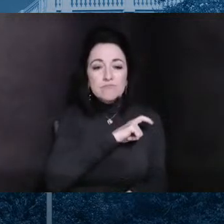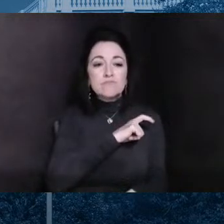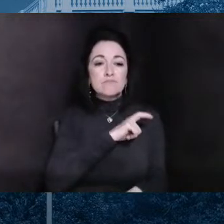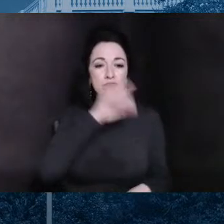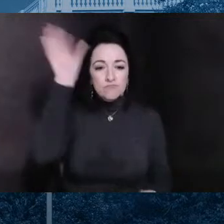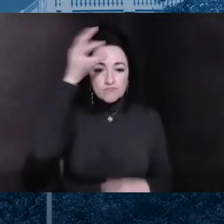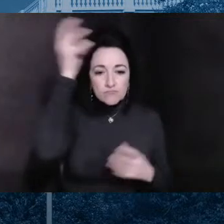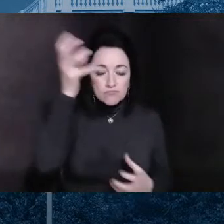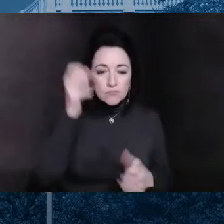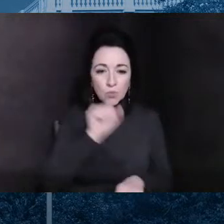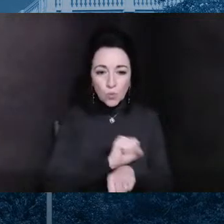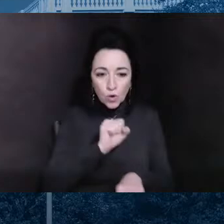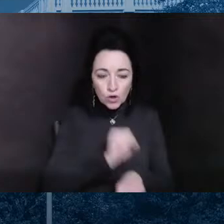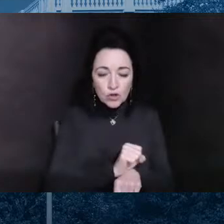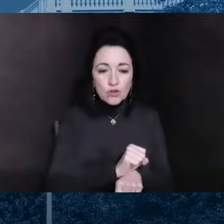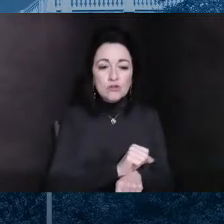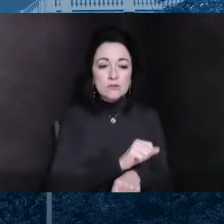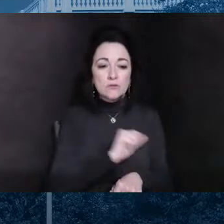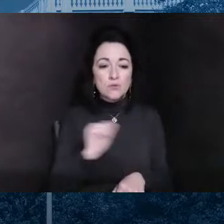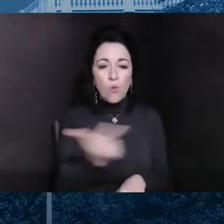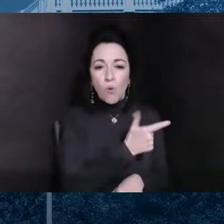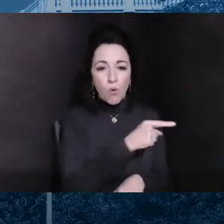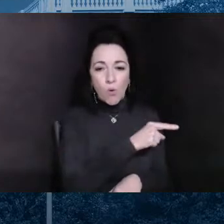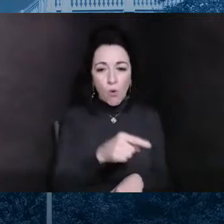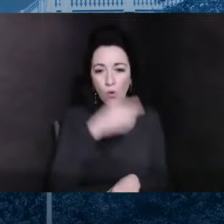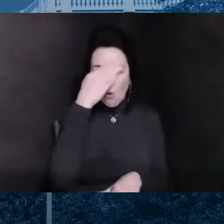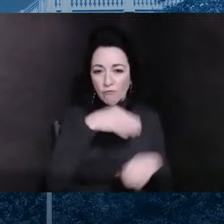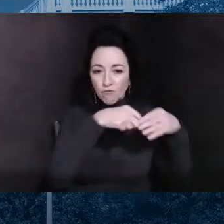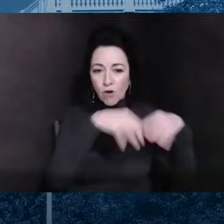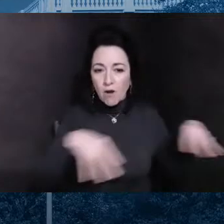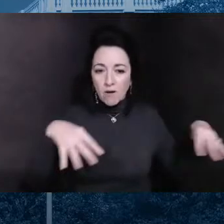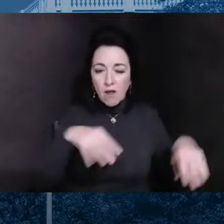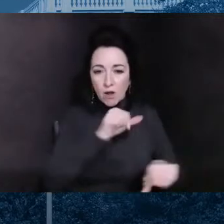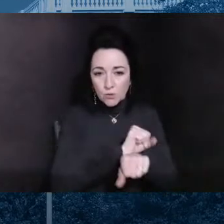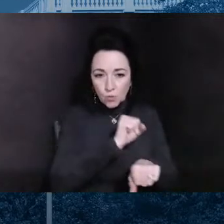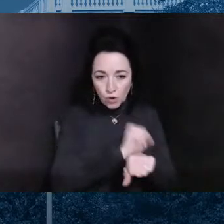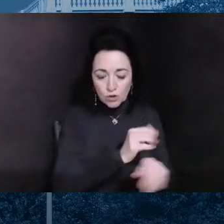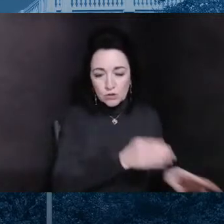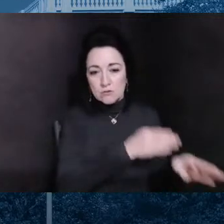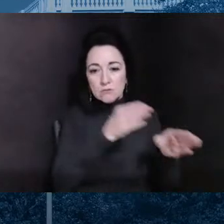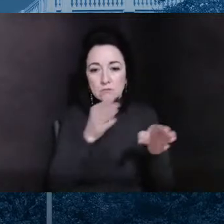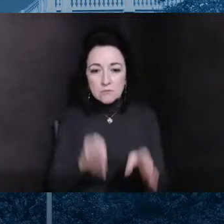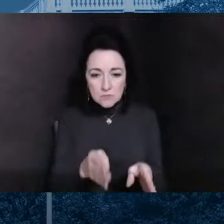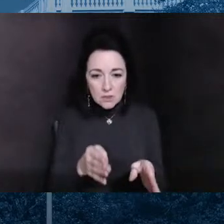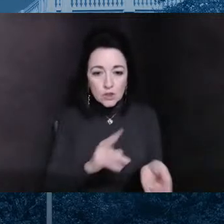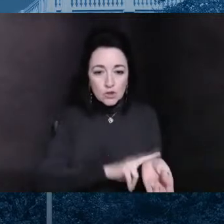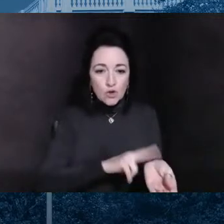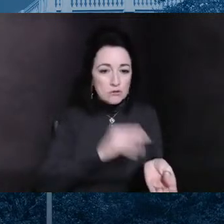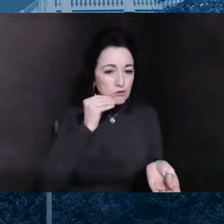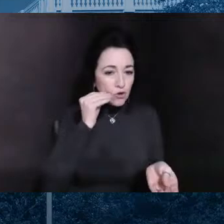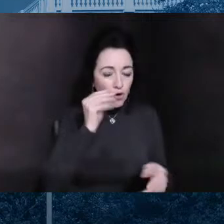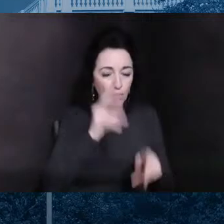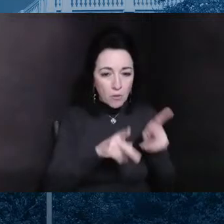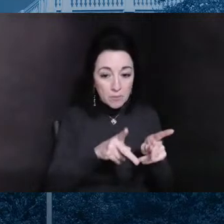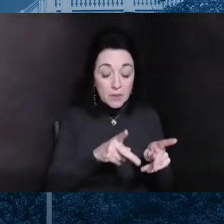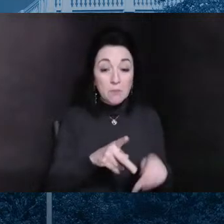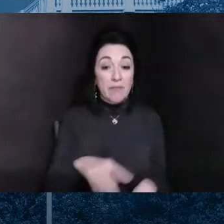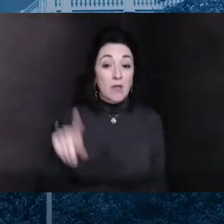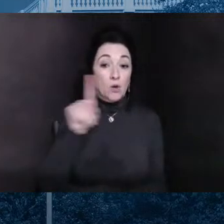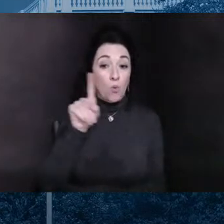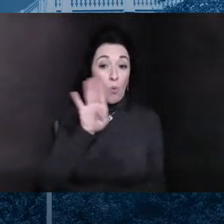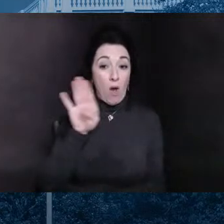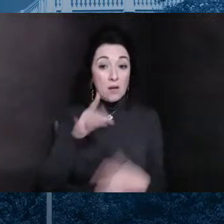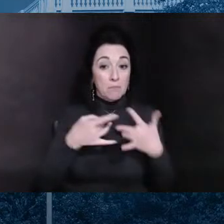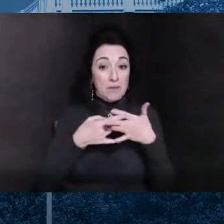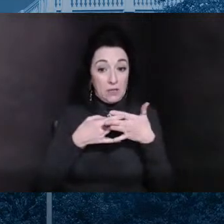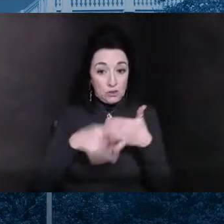now moving into 1B, our senior citizens, 65 years and older, with a focus on the